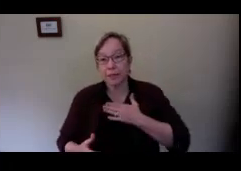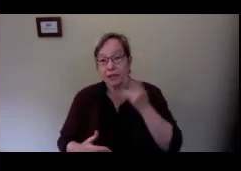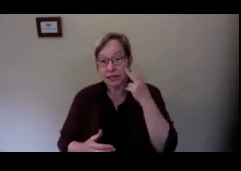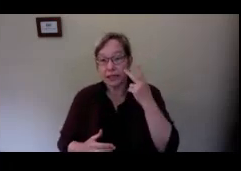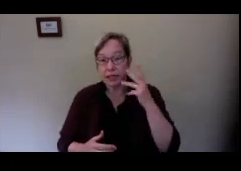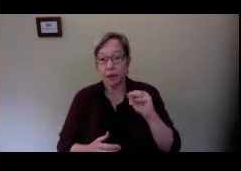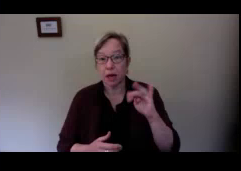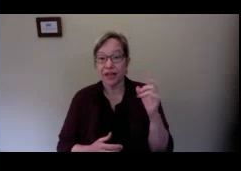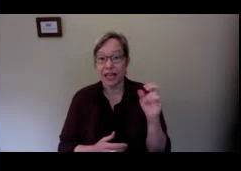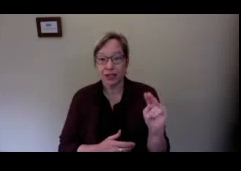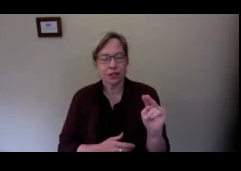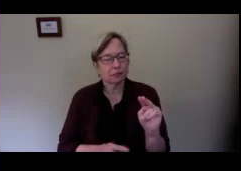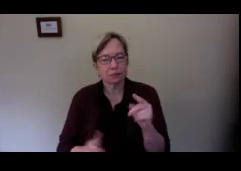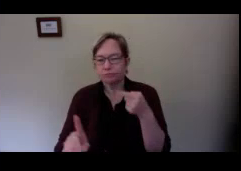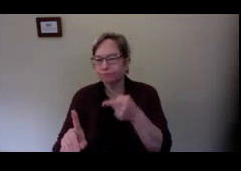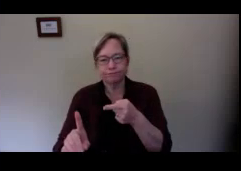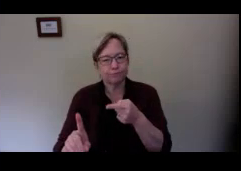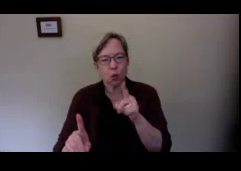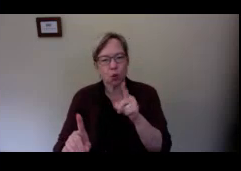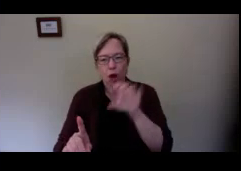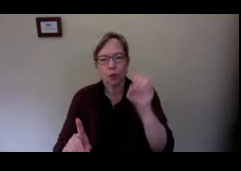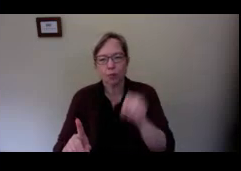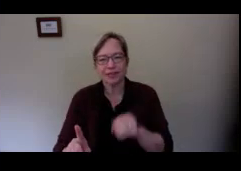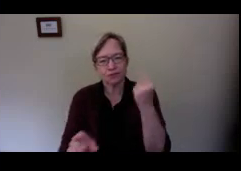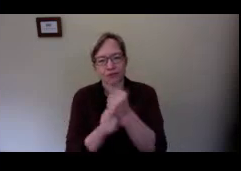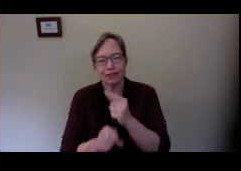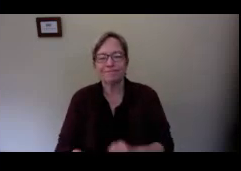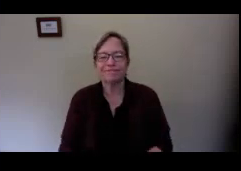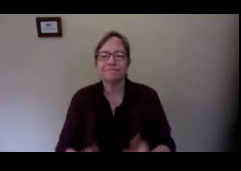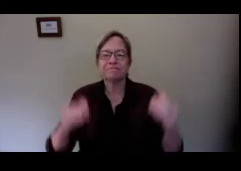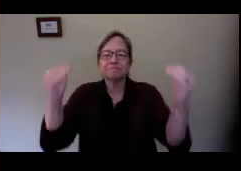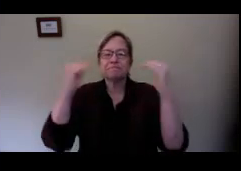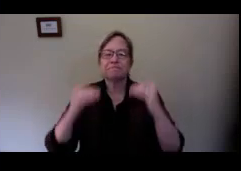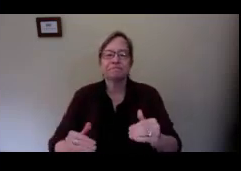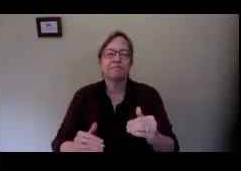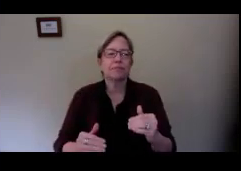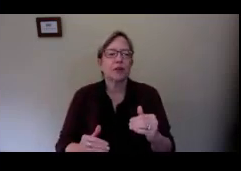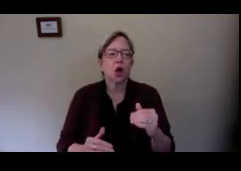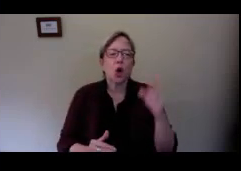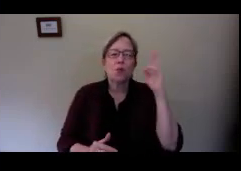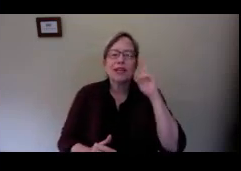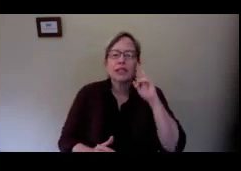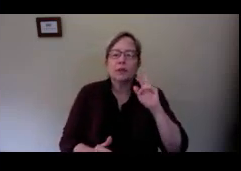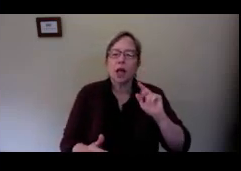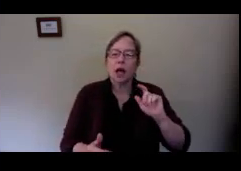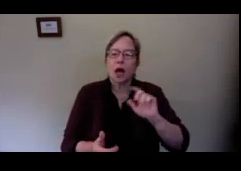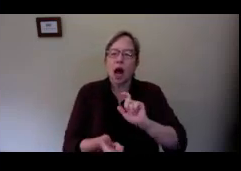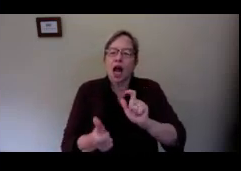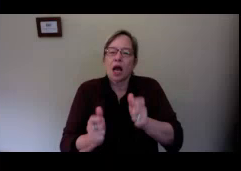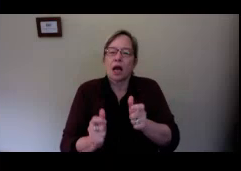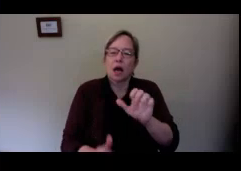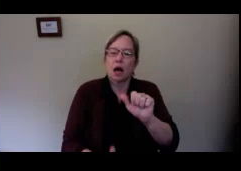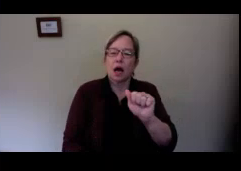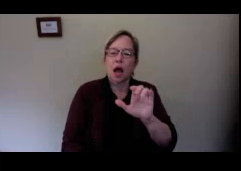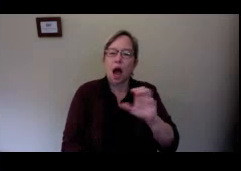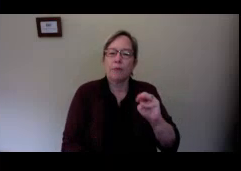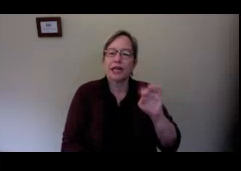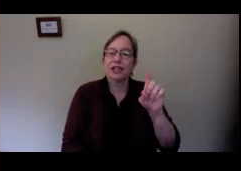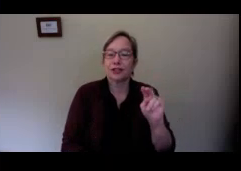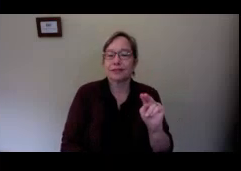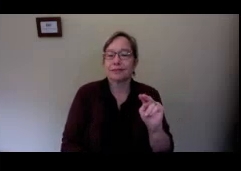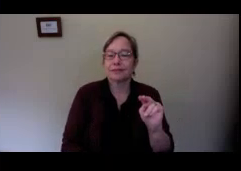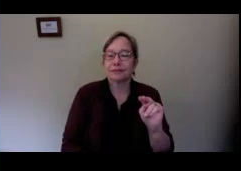was 100% correct. Let's take to accommodation. What would a reasonable accommodation be? So remember, this is adjustment